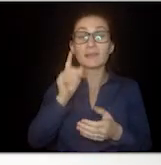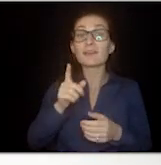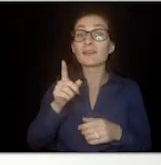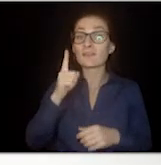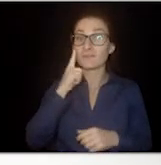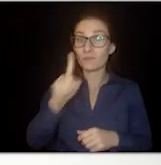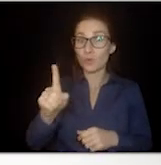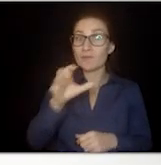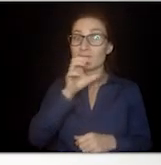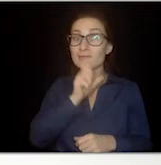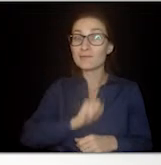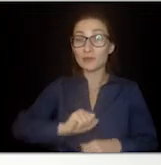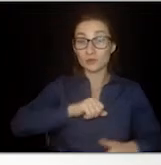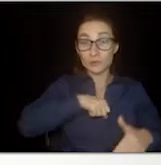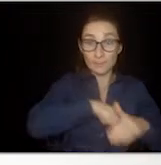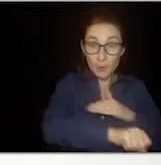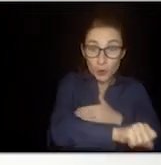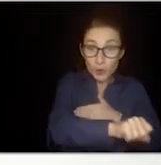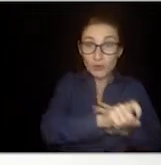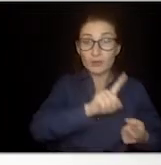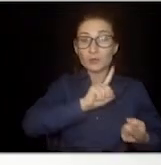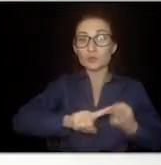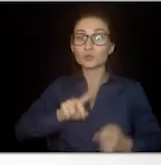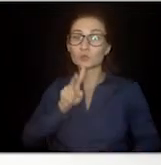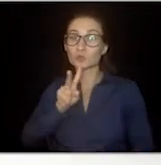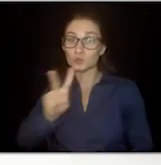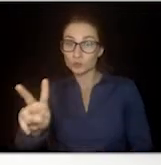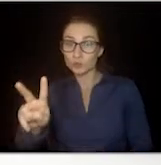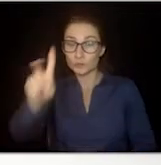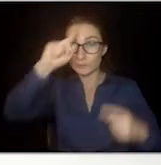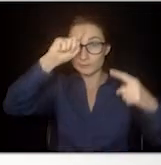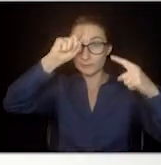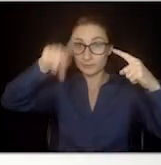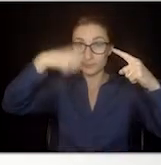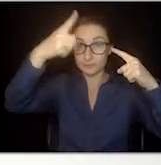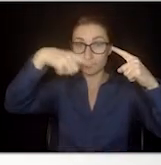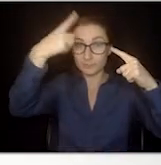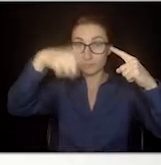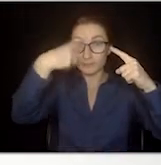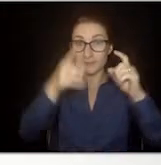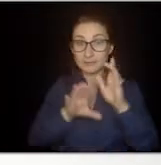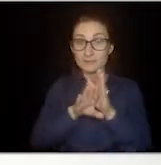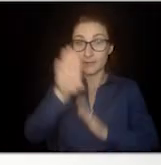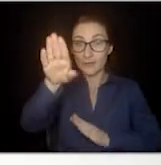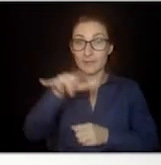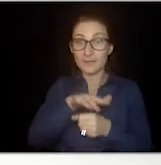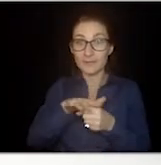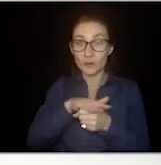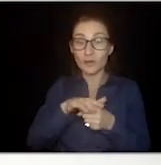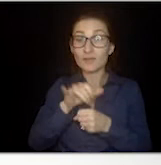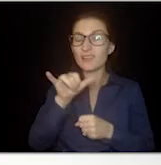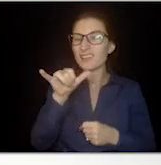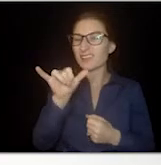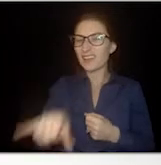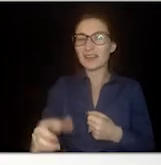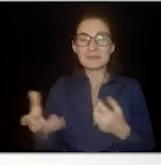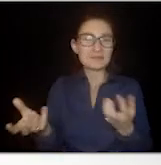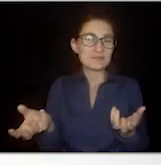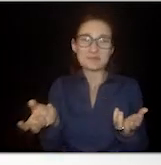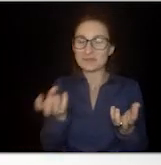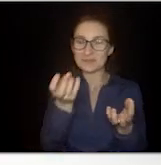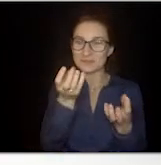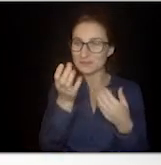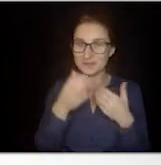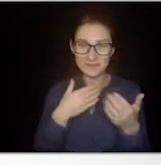for students in the birth to 2 cognitive range area. But the nice thing about this is it doesn't